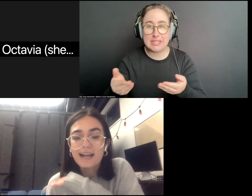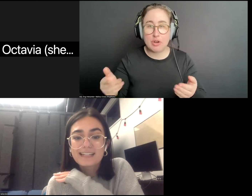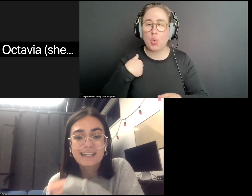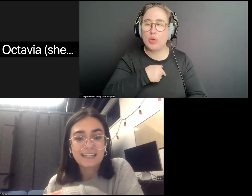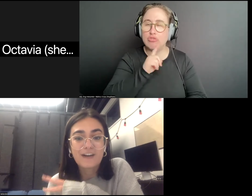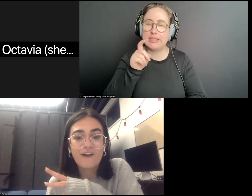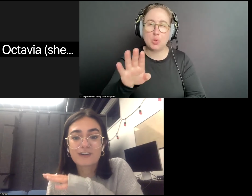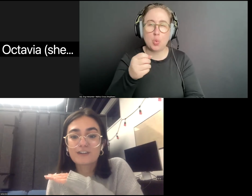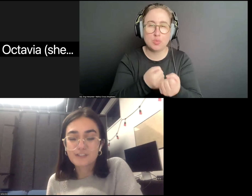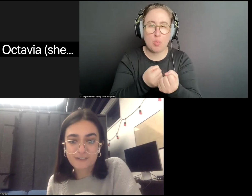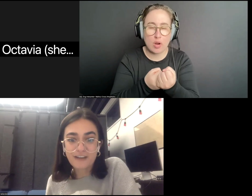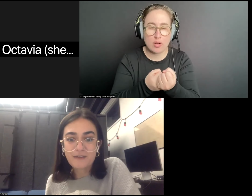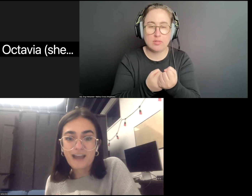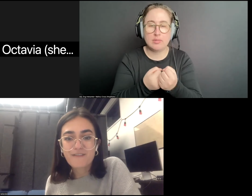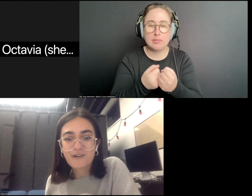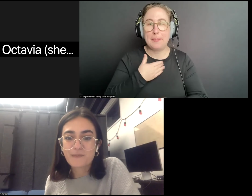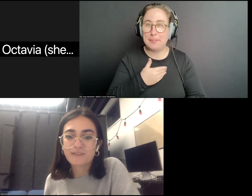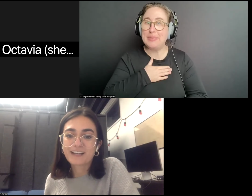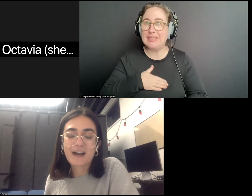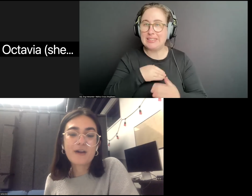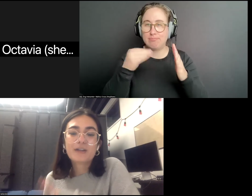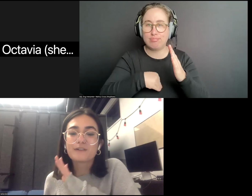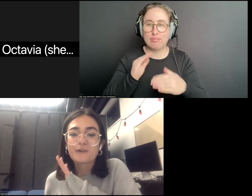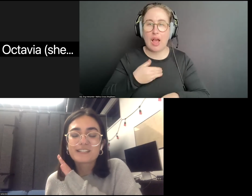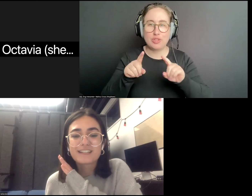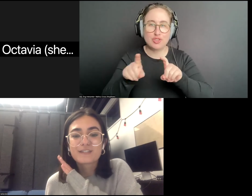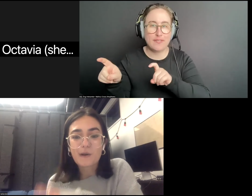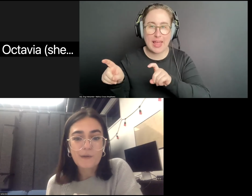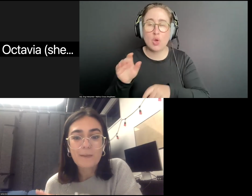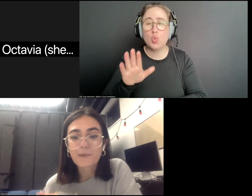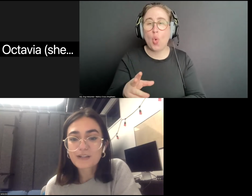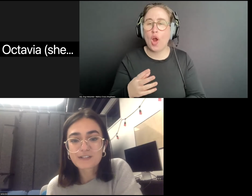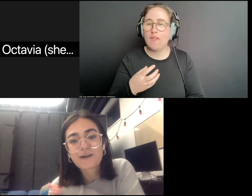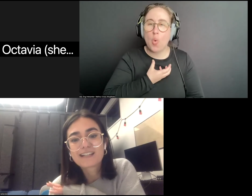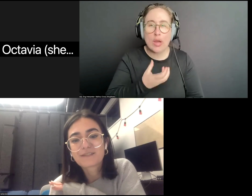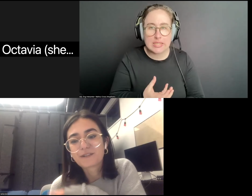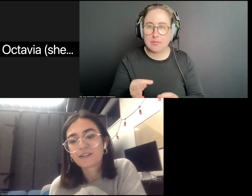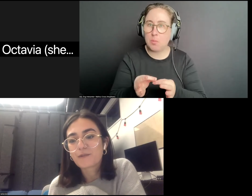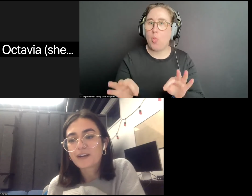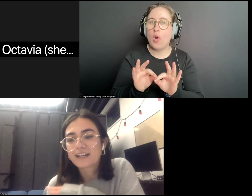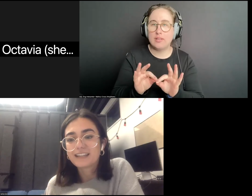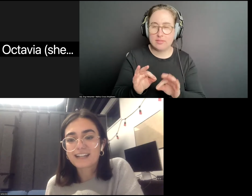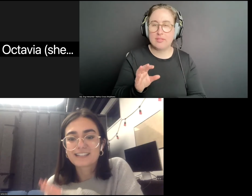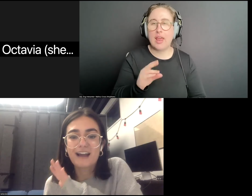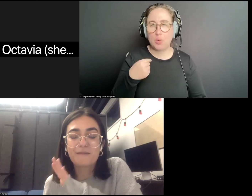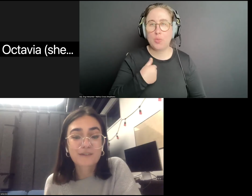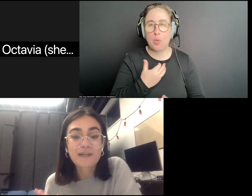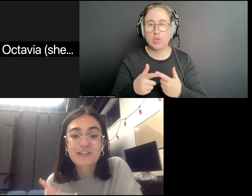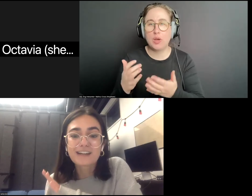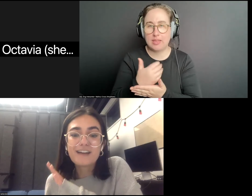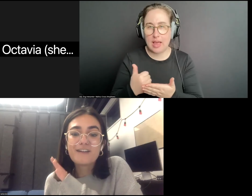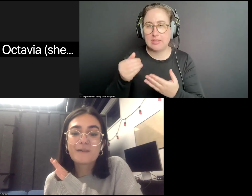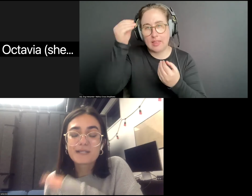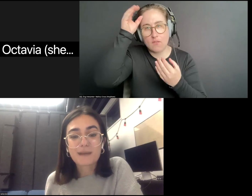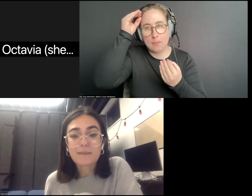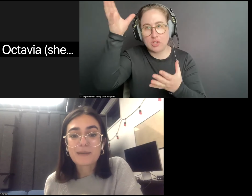support by taking our survey that we have open right now. Your voice is so important to us, and we really want to collect